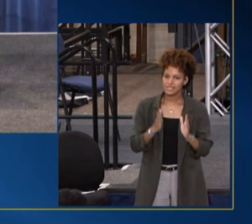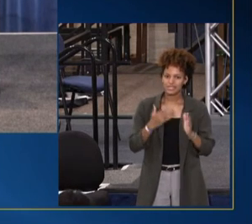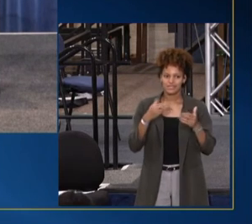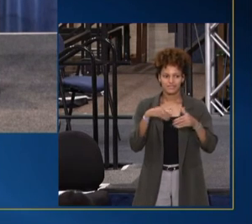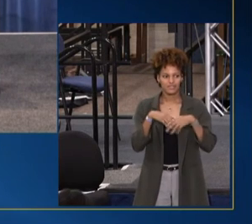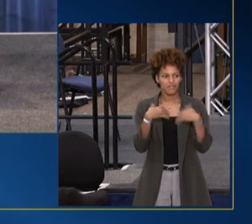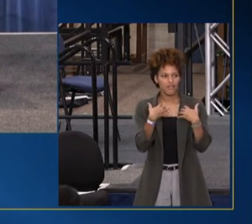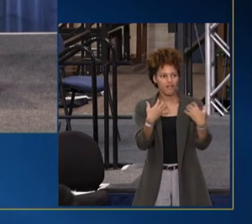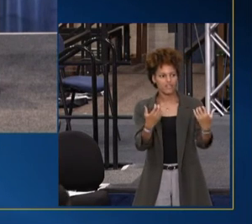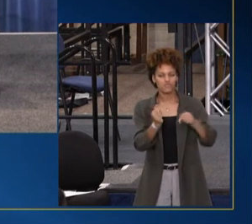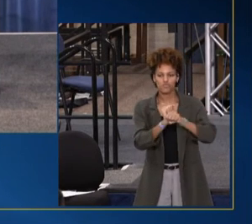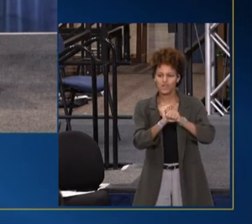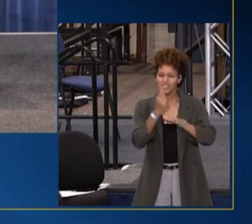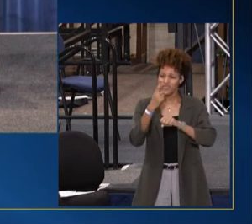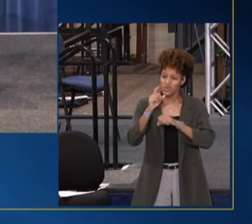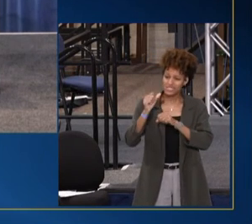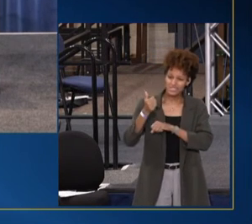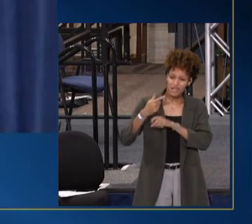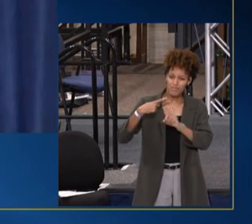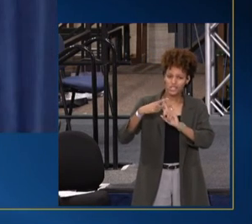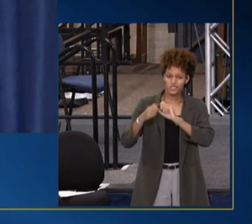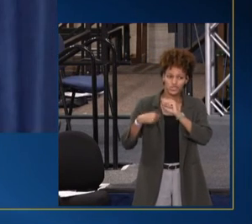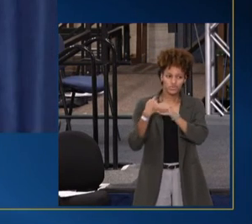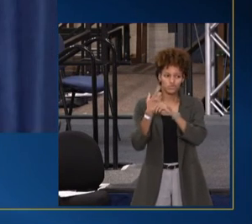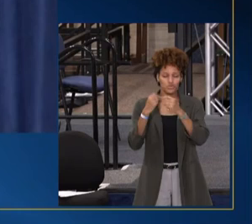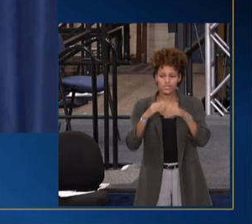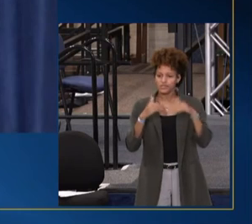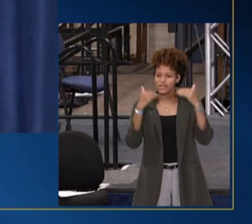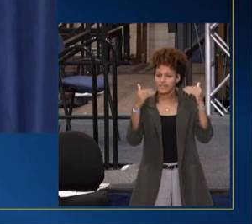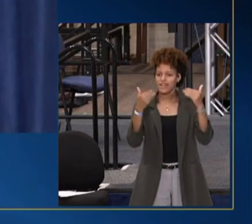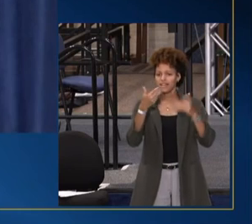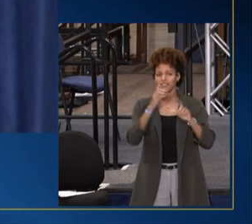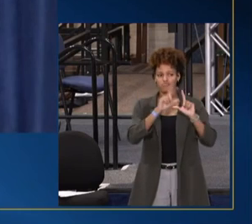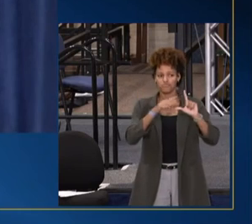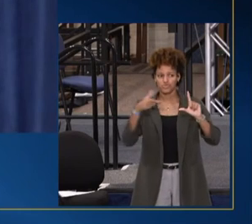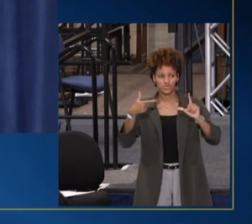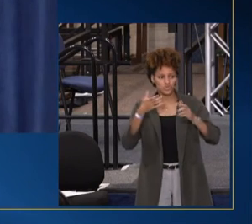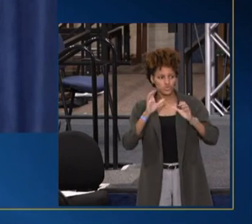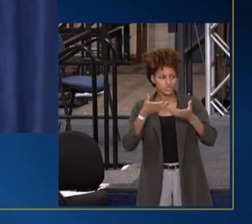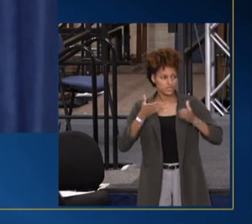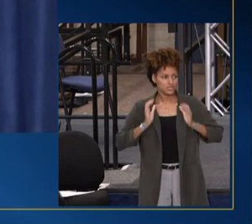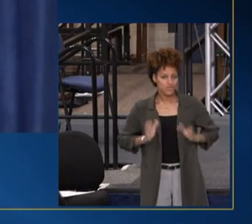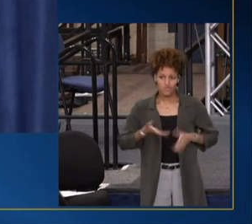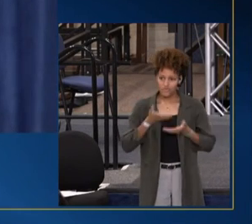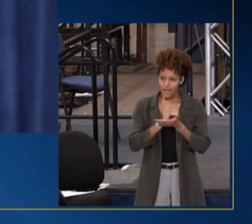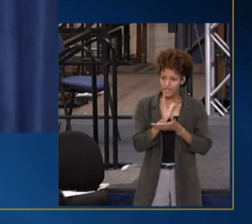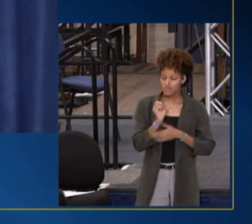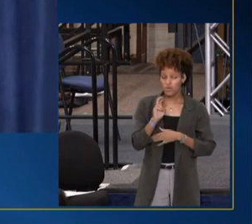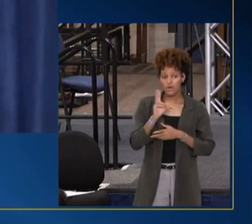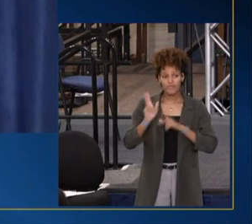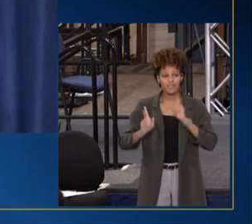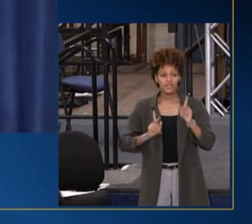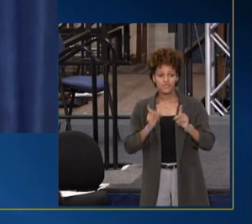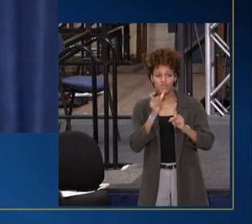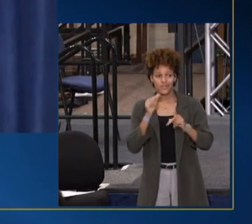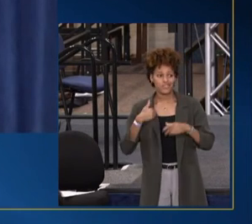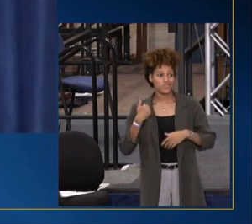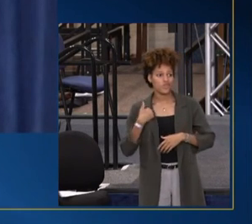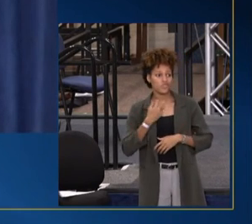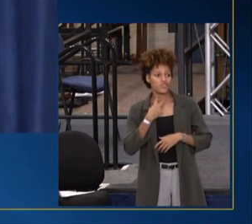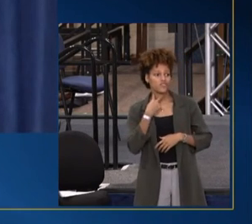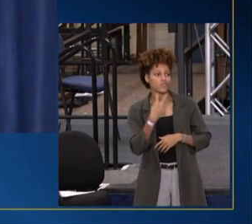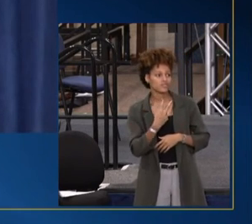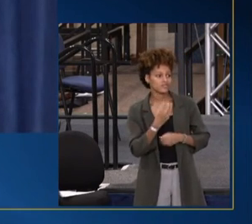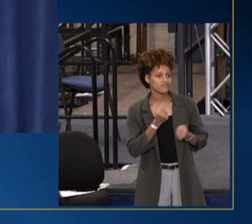either working for decades to advance LGBTQ civil rights, or who are the younger voices,